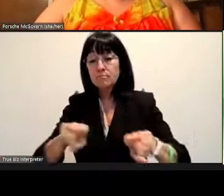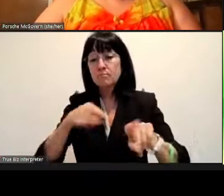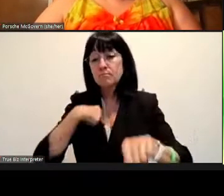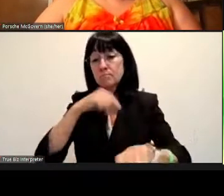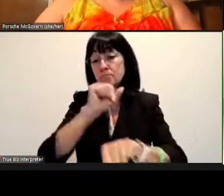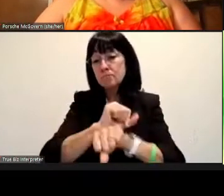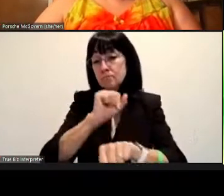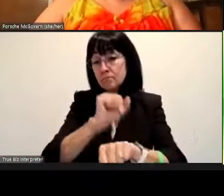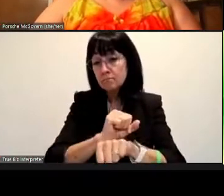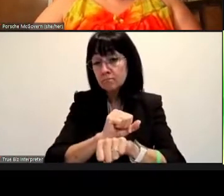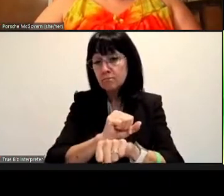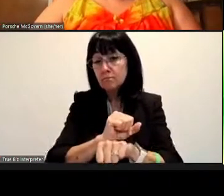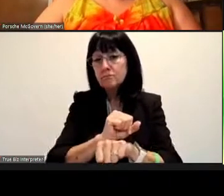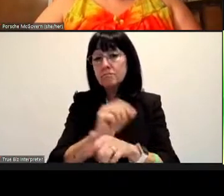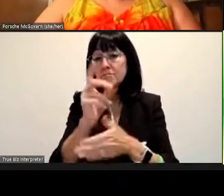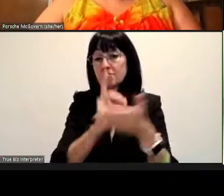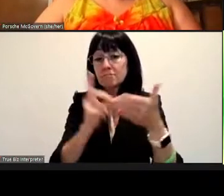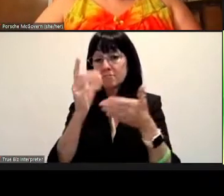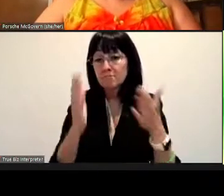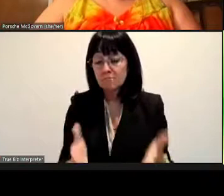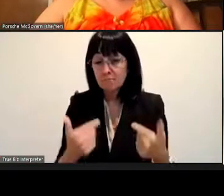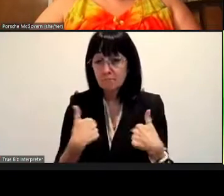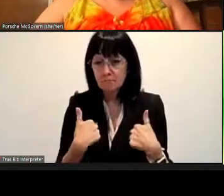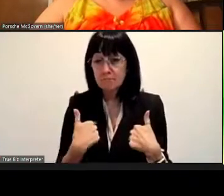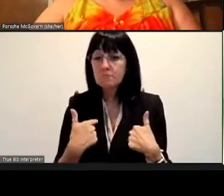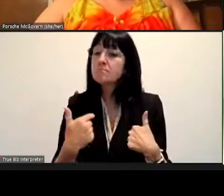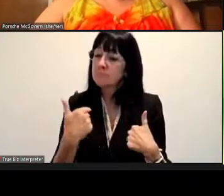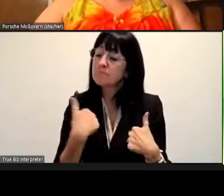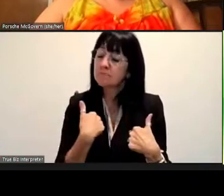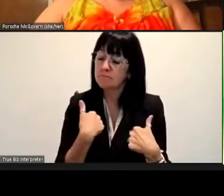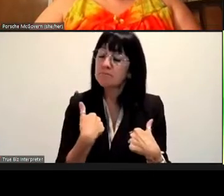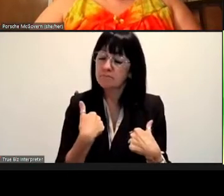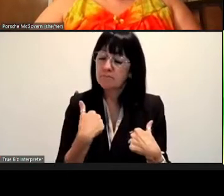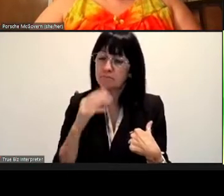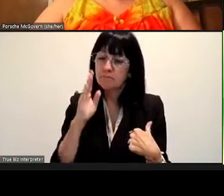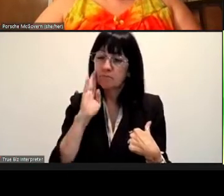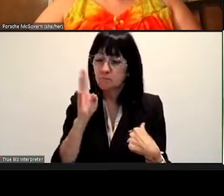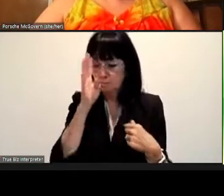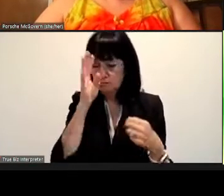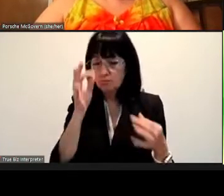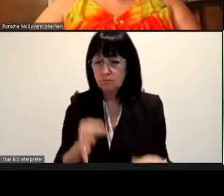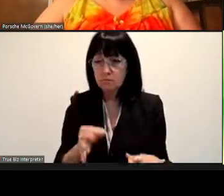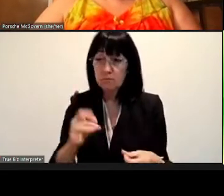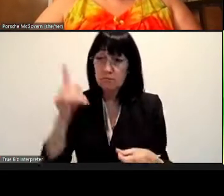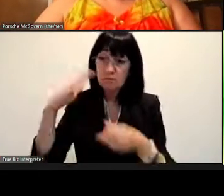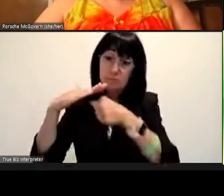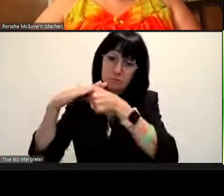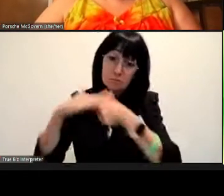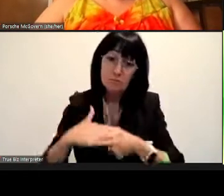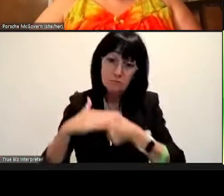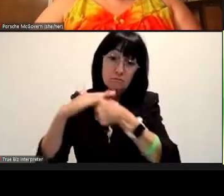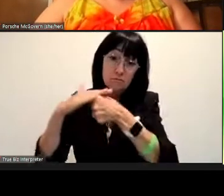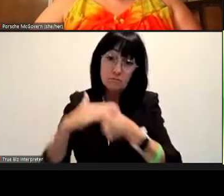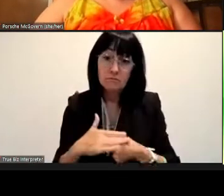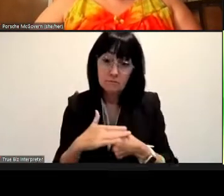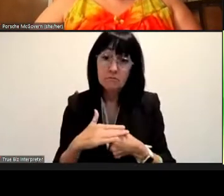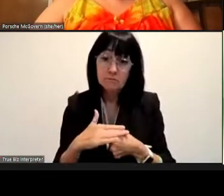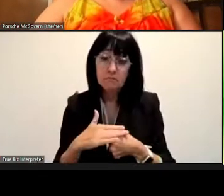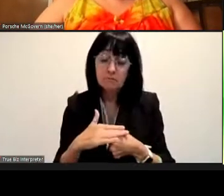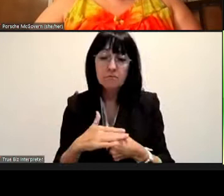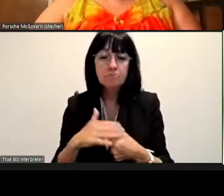boundary about like, what's the amount of like oppression I can tolerate. Cause you know, as a living person,